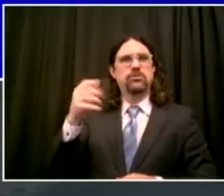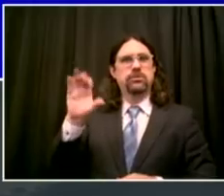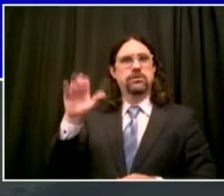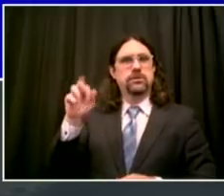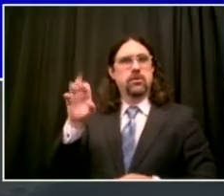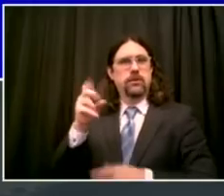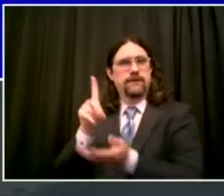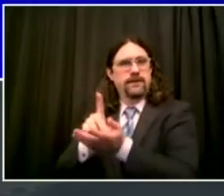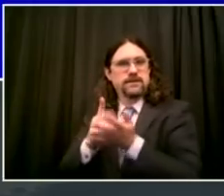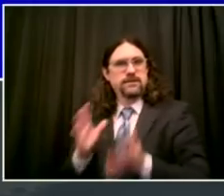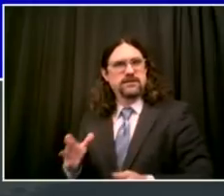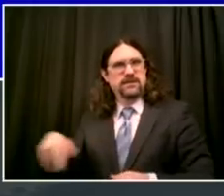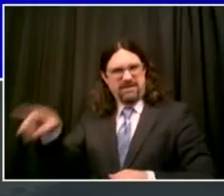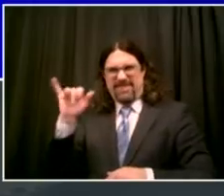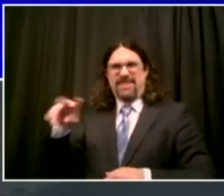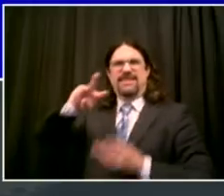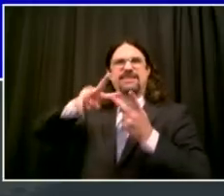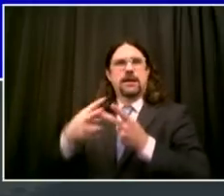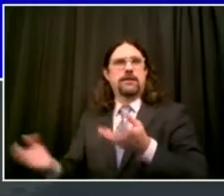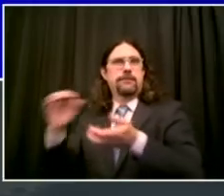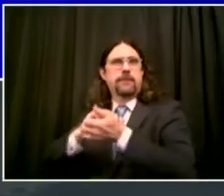fight, and we are so thankful to them.